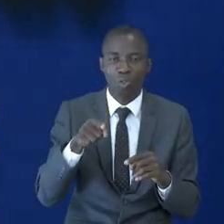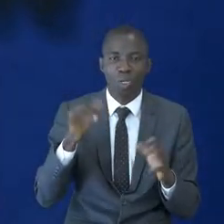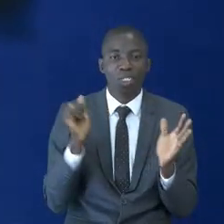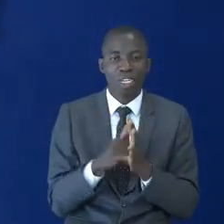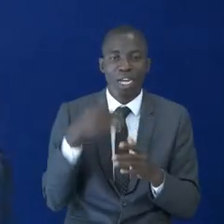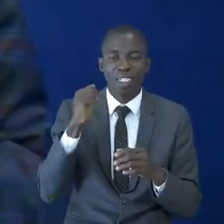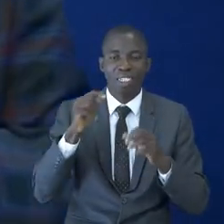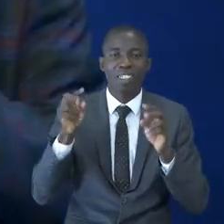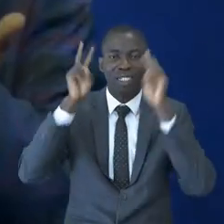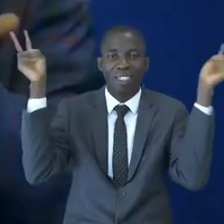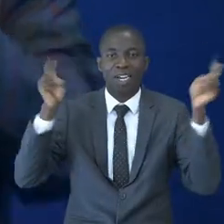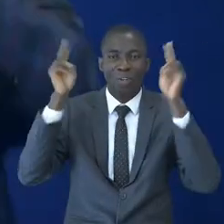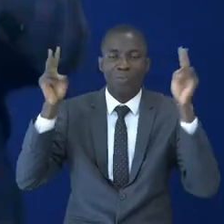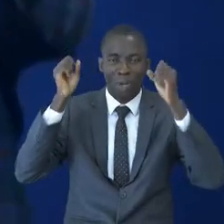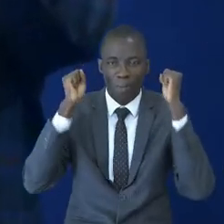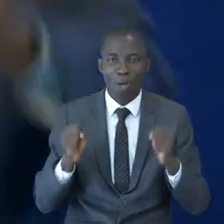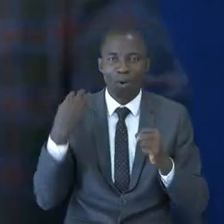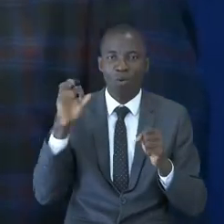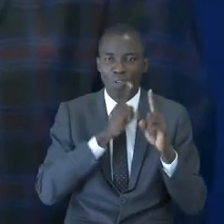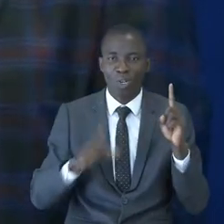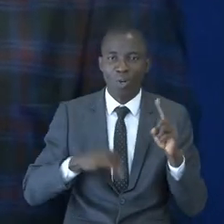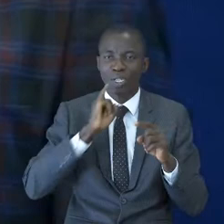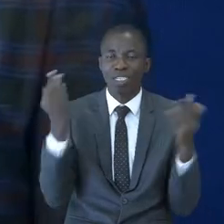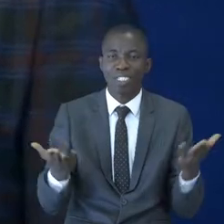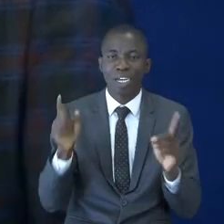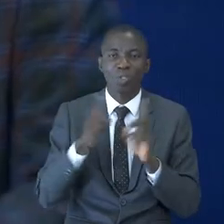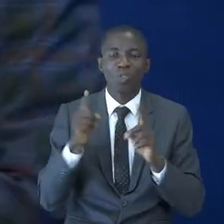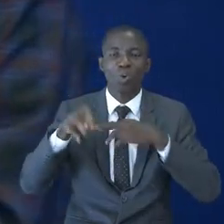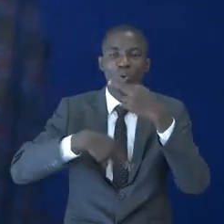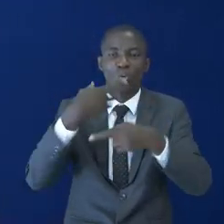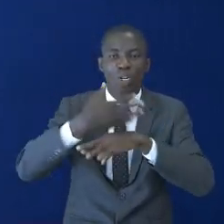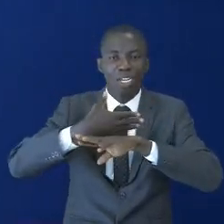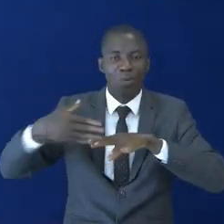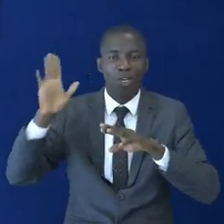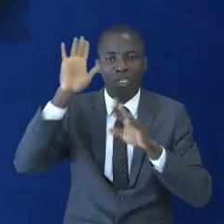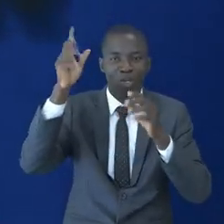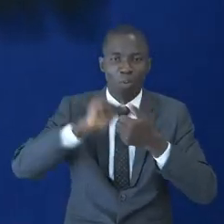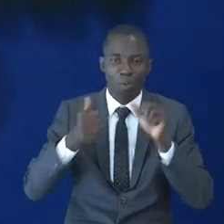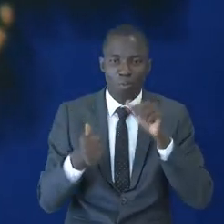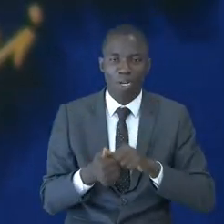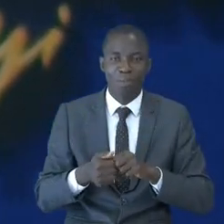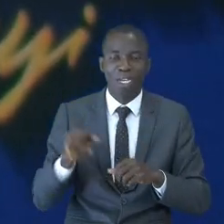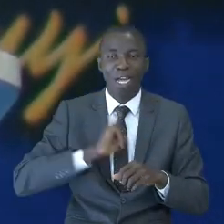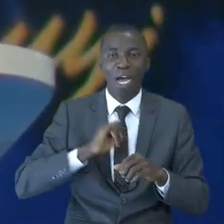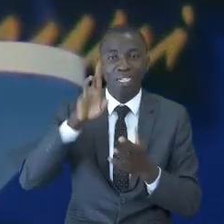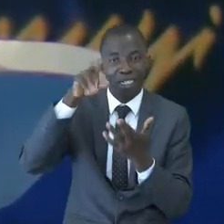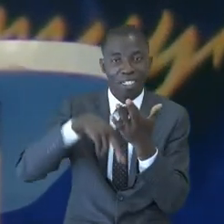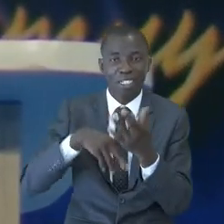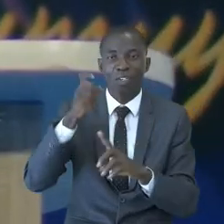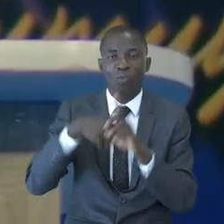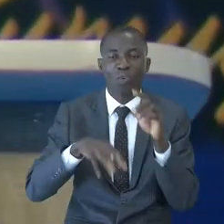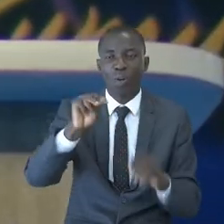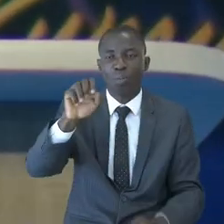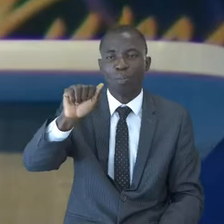triumphant power of the Lord is here to roll away your problem. I'm reading Malachi